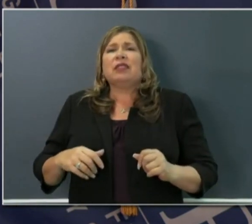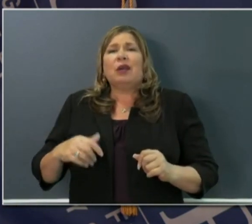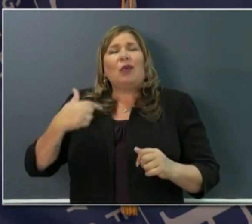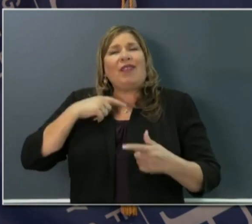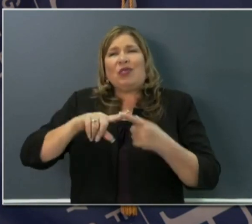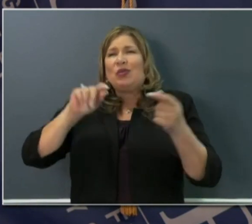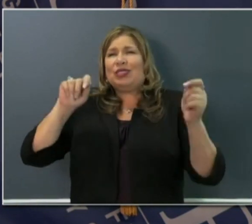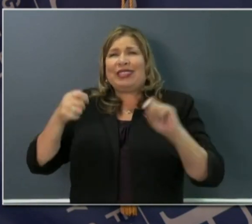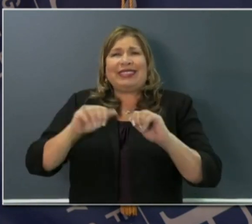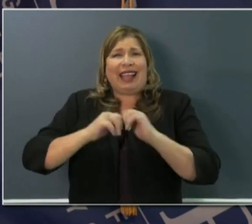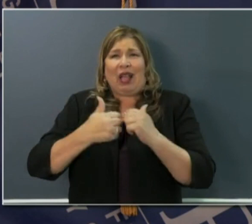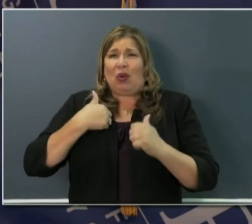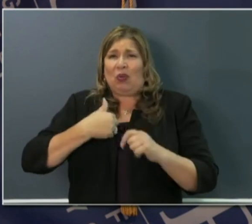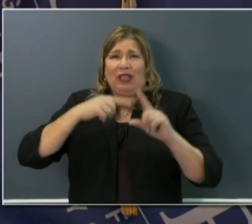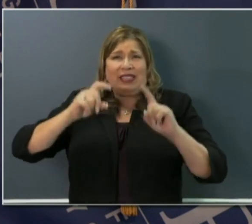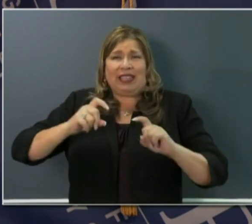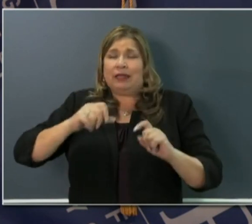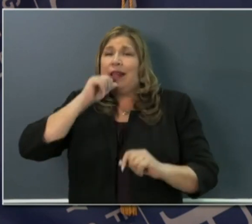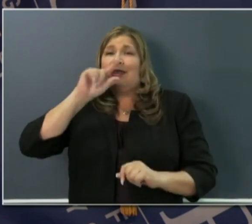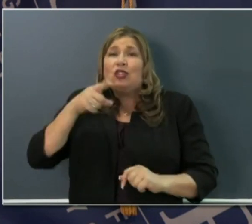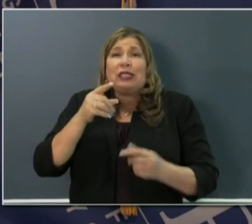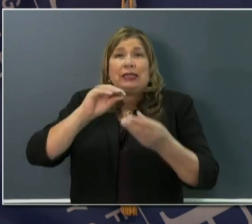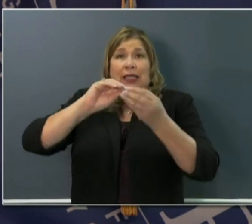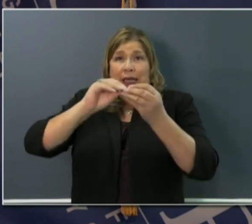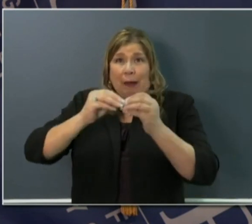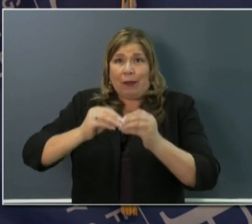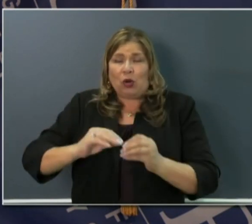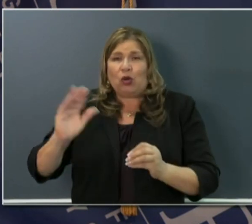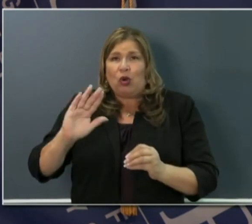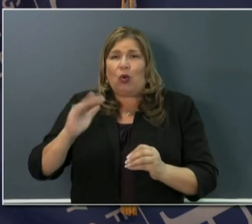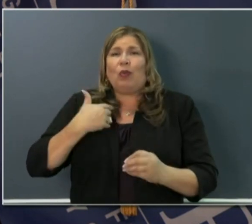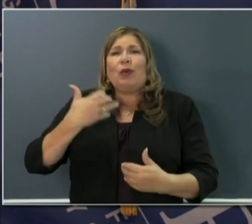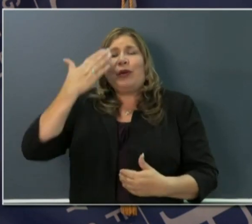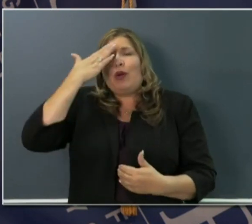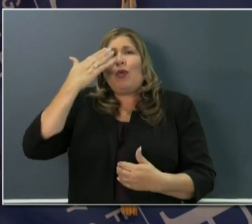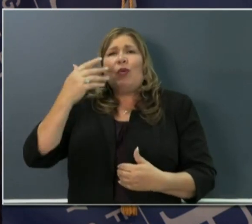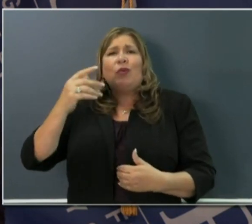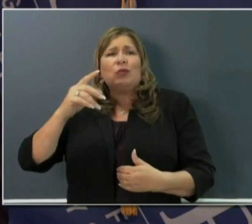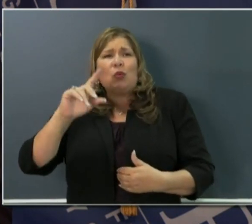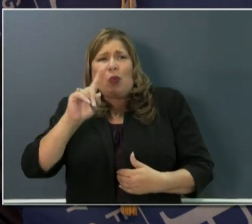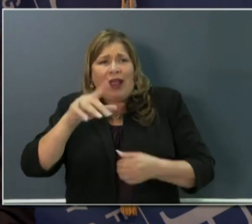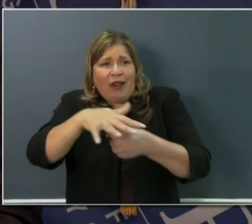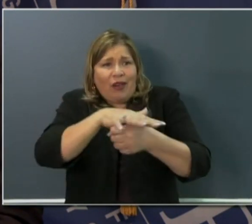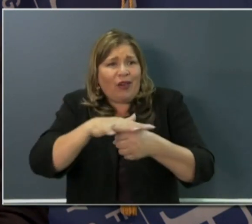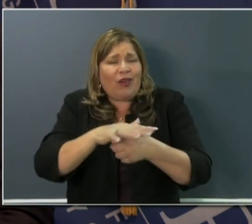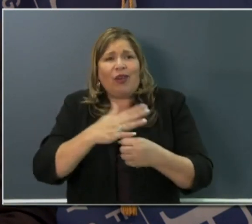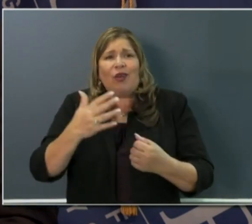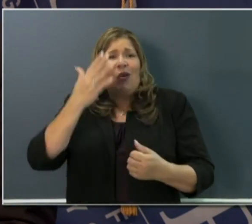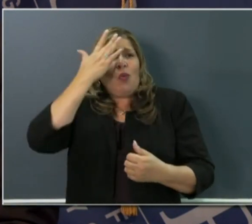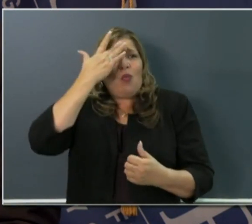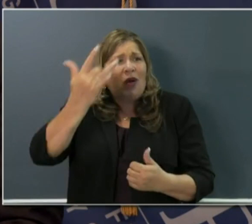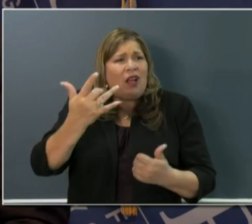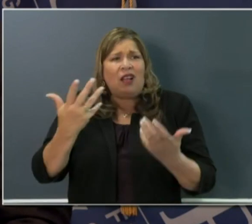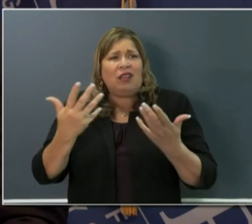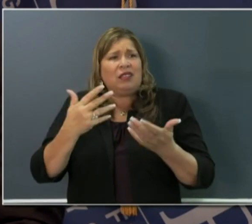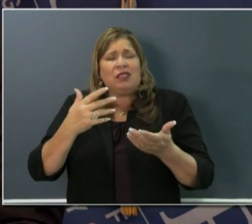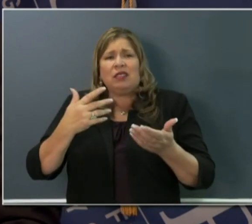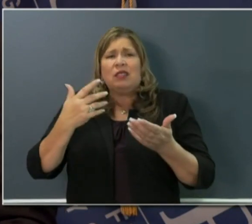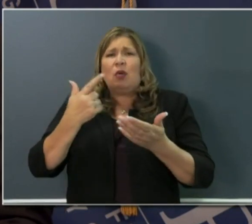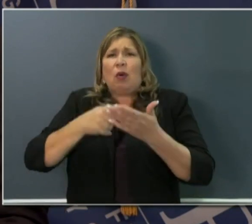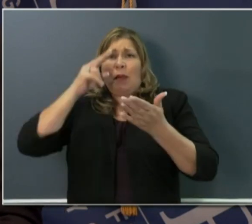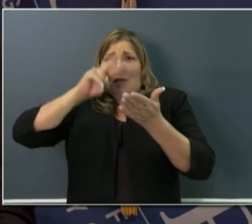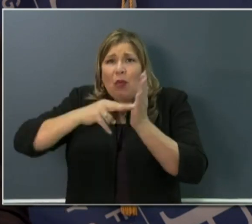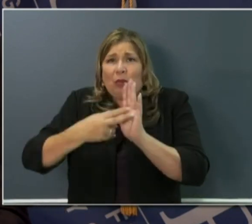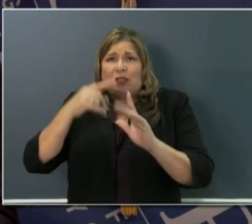testing. It's not just about the numbers. It's about what, where, when, and why. What's the purpose? What's the intent of the